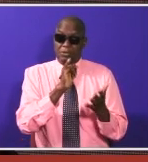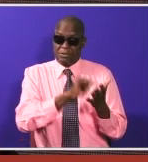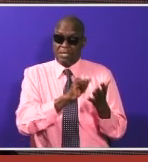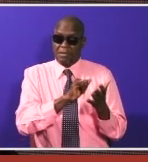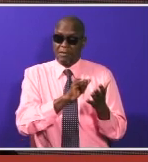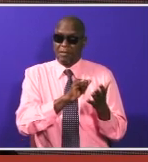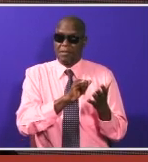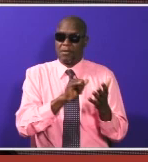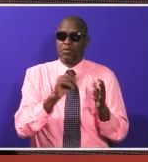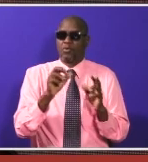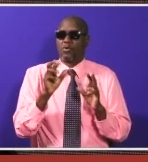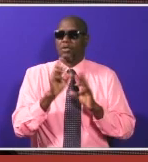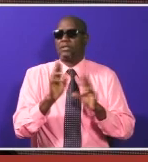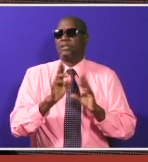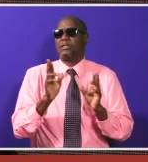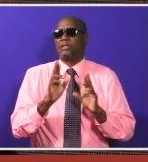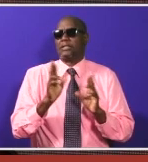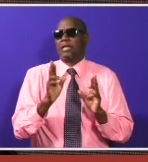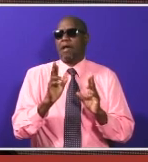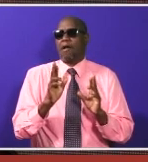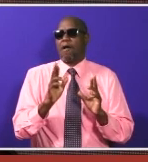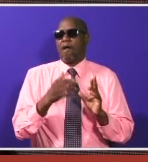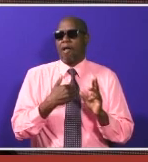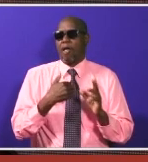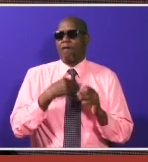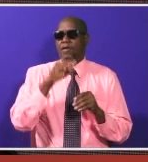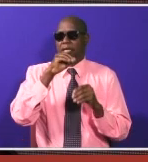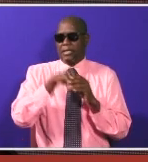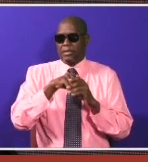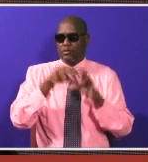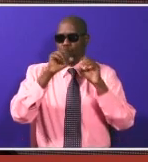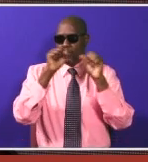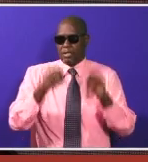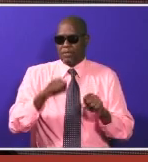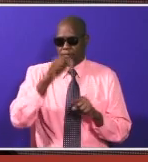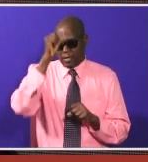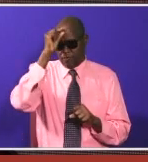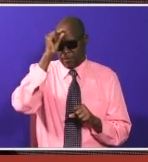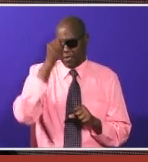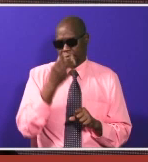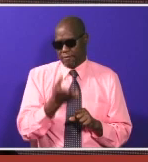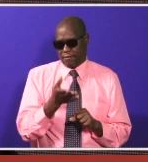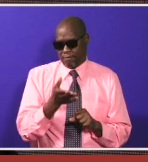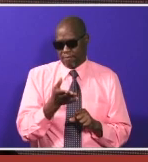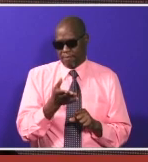they are already subsumed in the structures of government. What you can say,